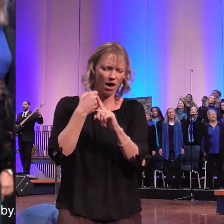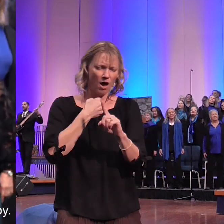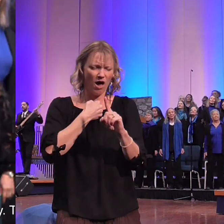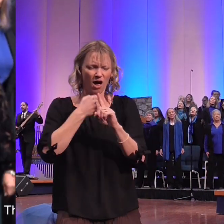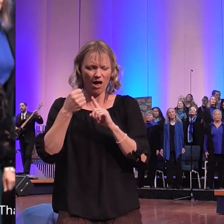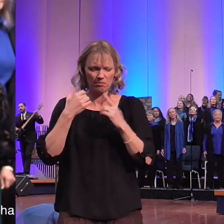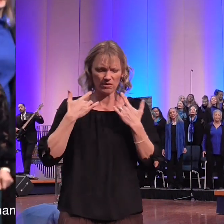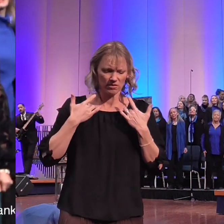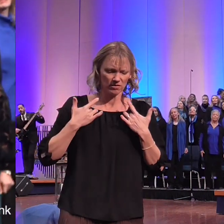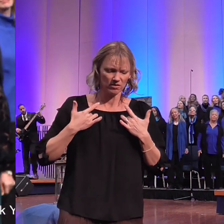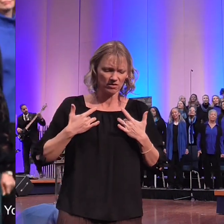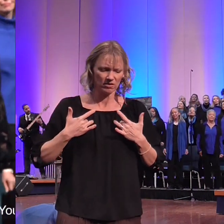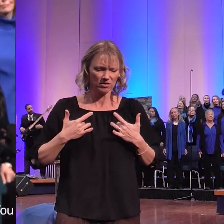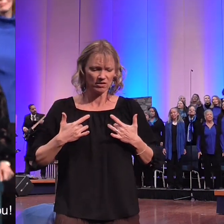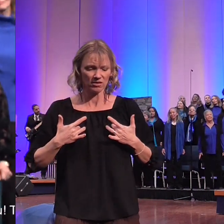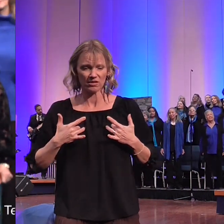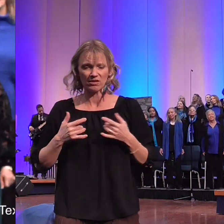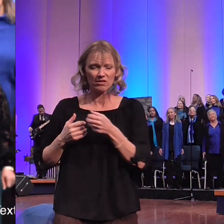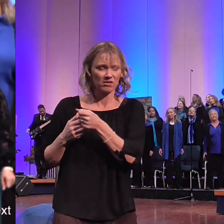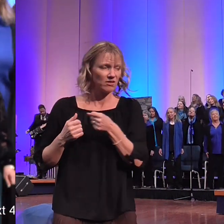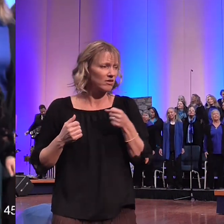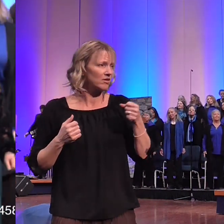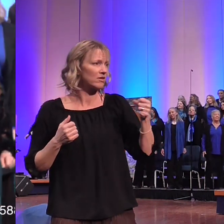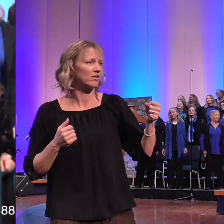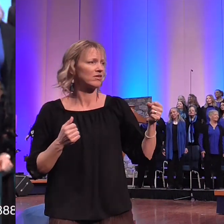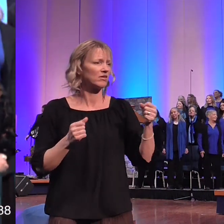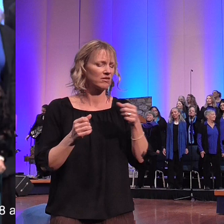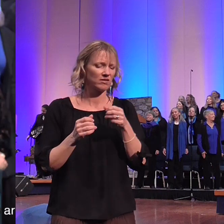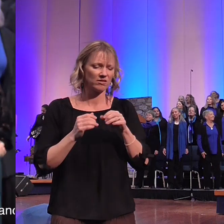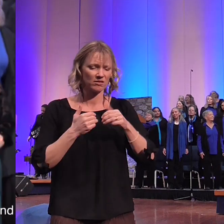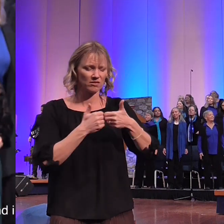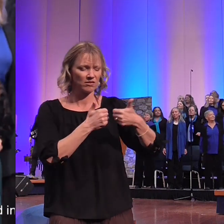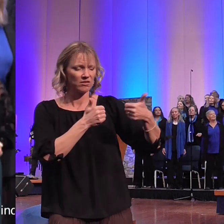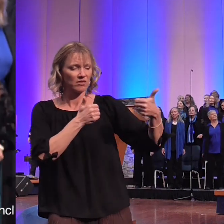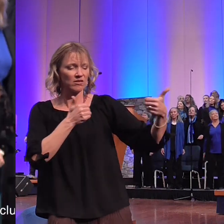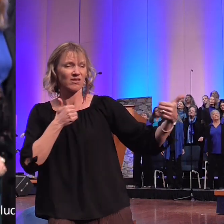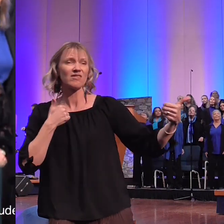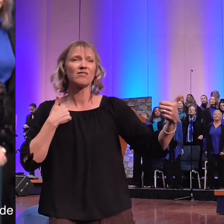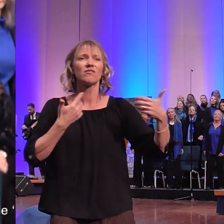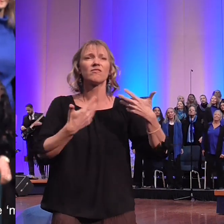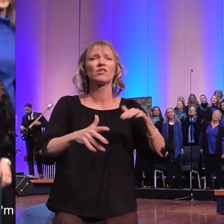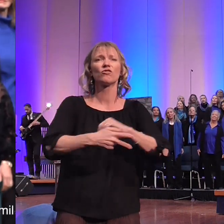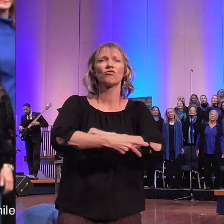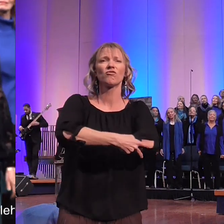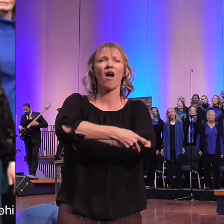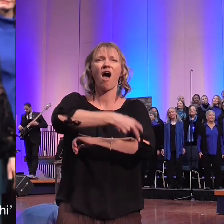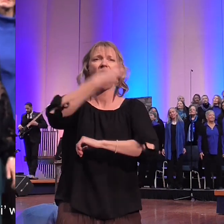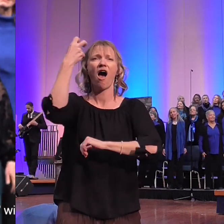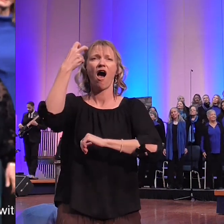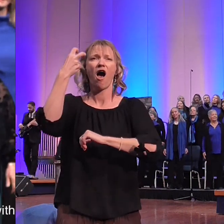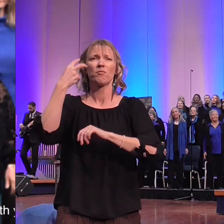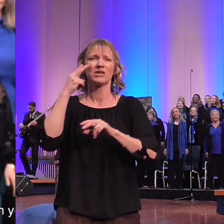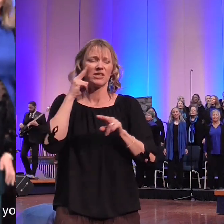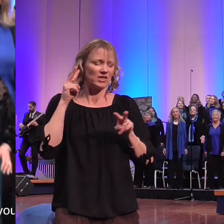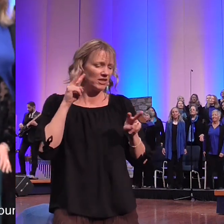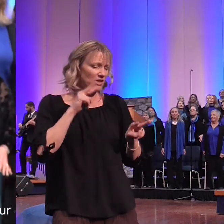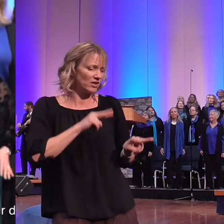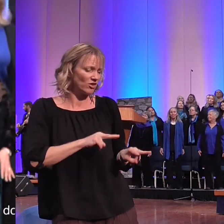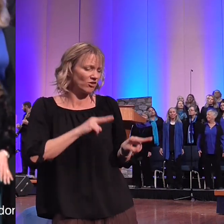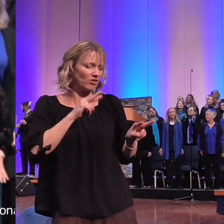abused and displaced. Been wronged and disgraced,